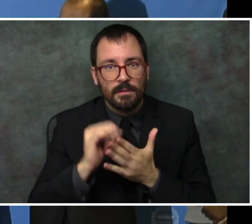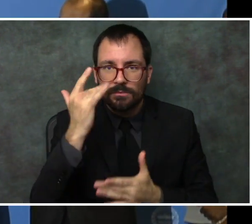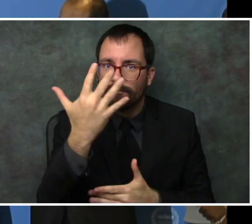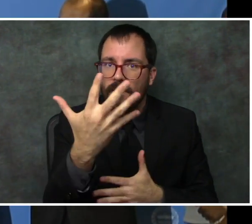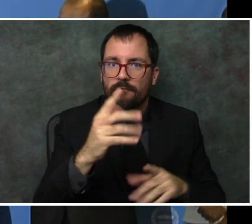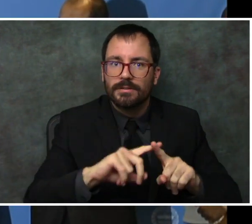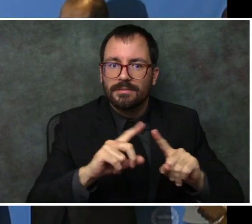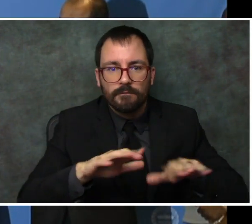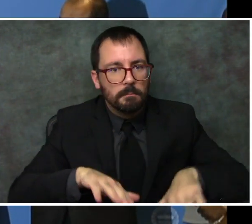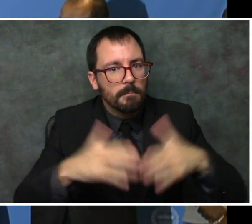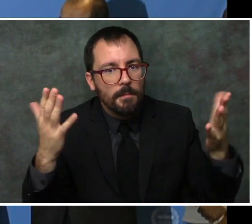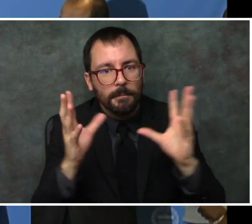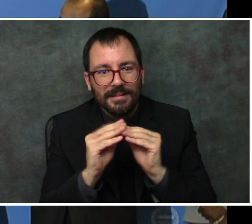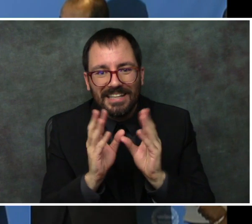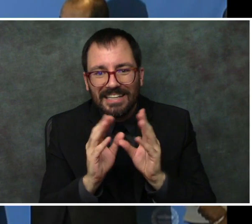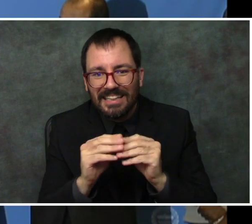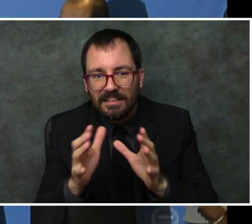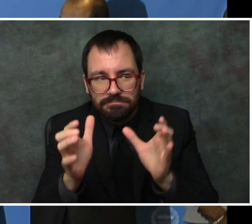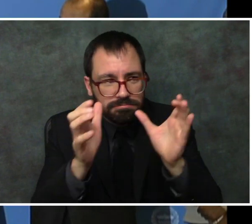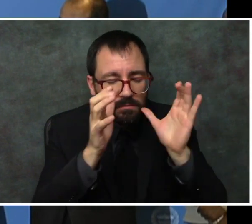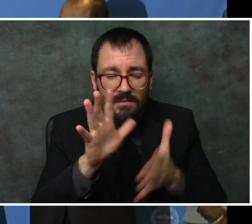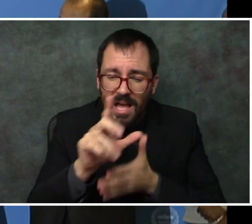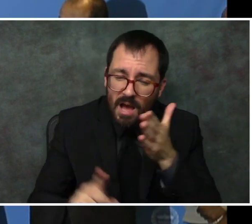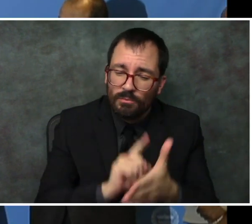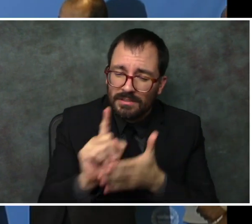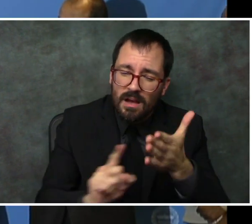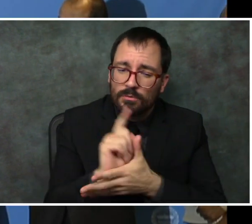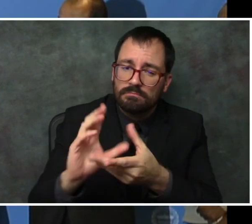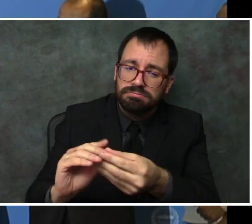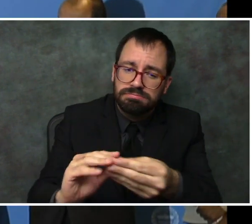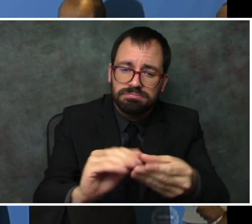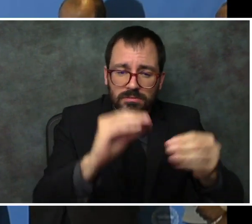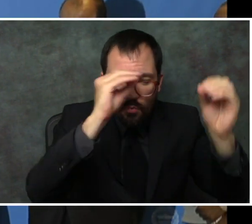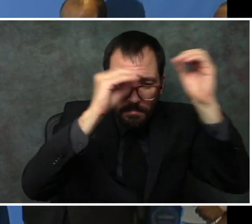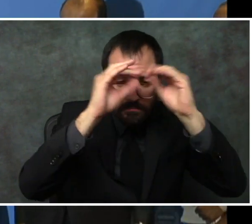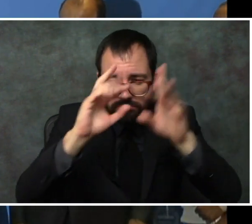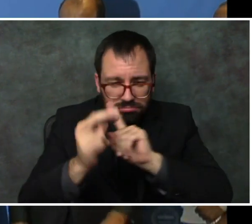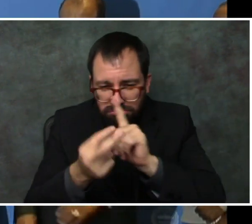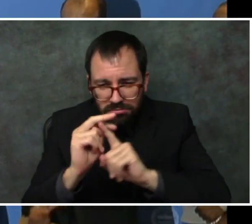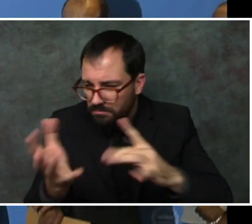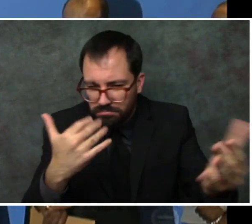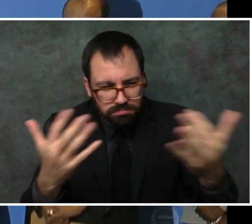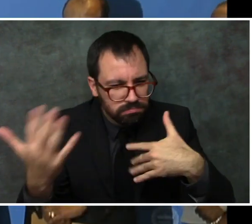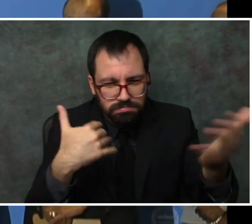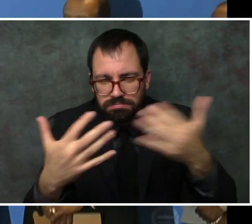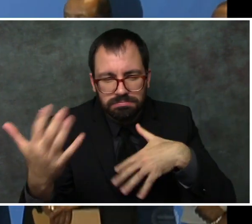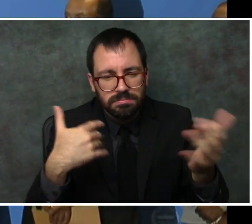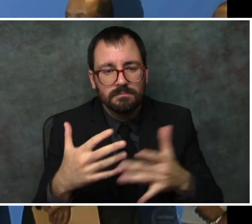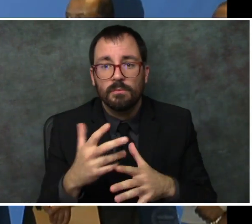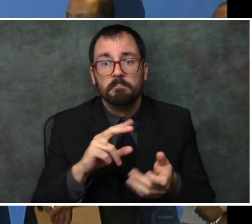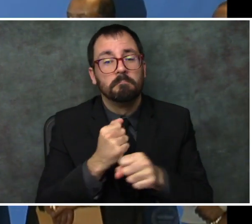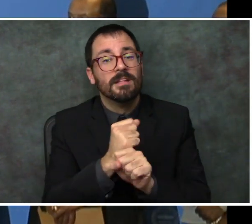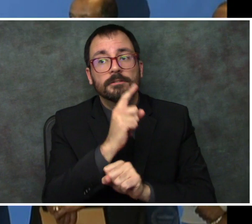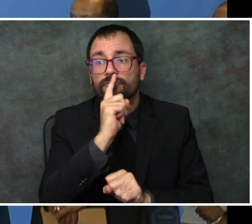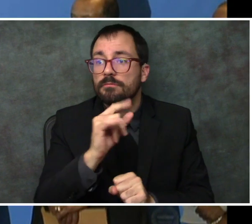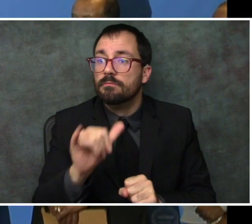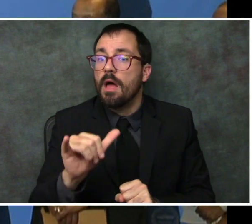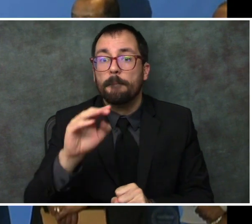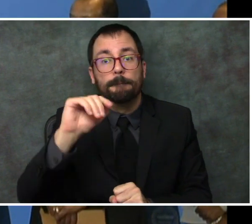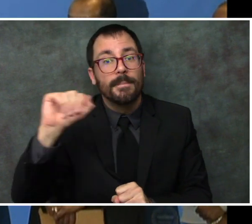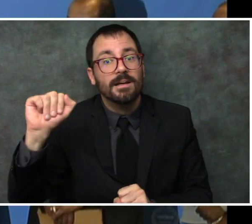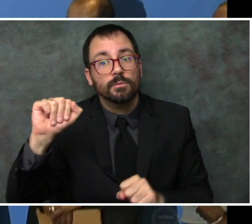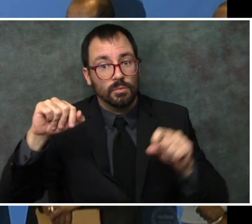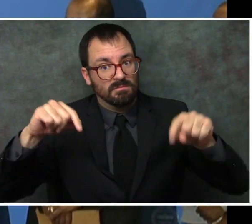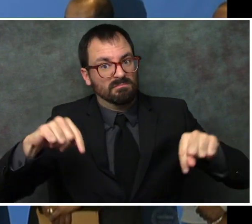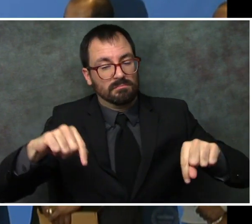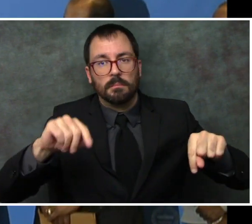in to ensure that the voice of the people are heard. I accept the recommendations along with